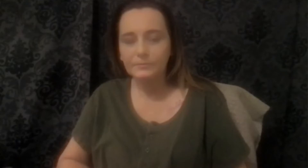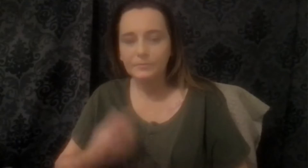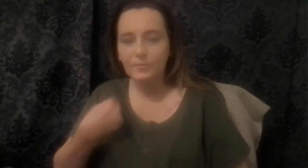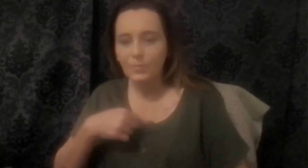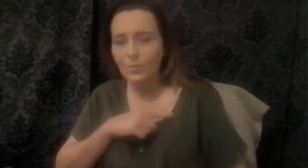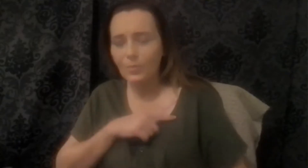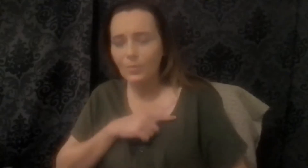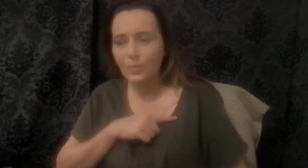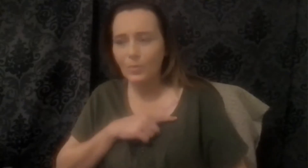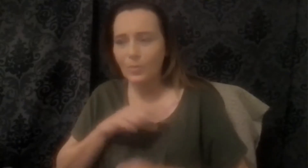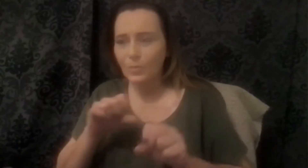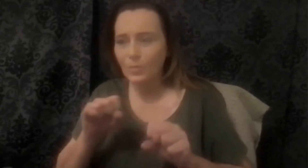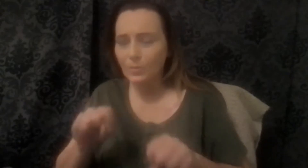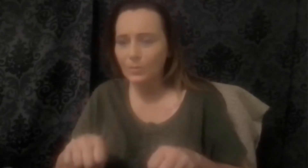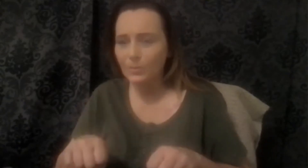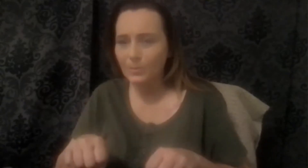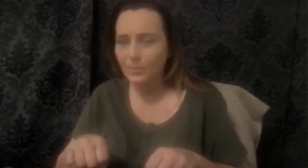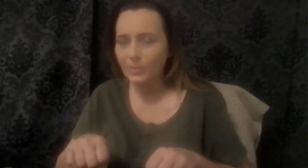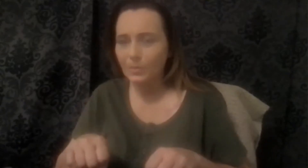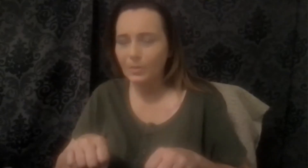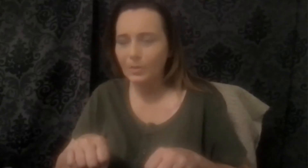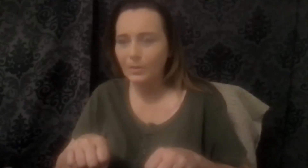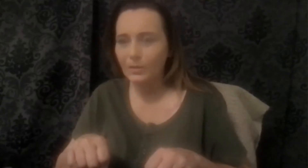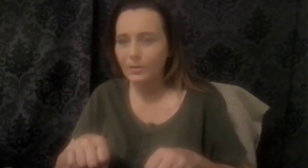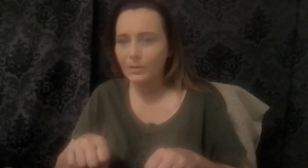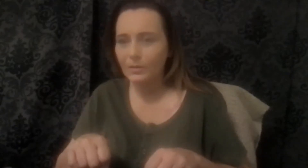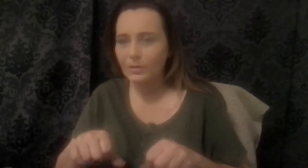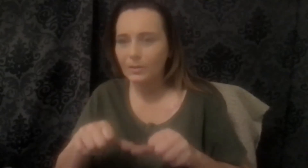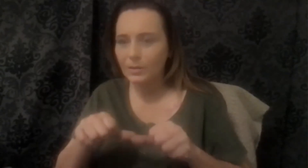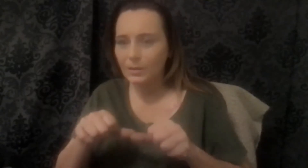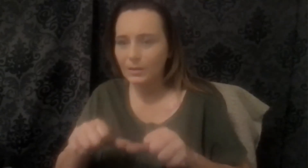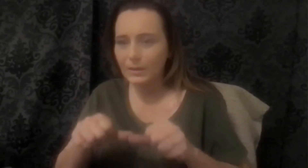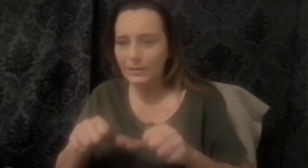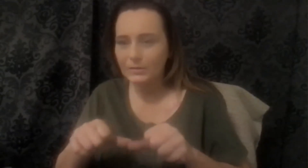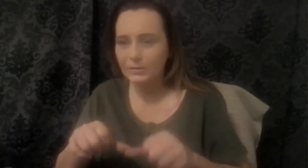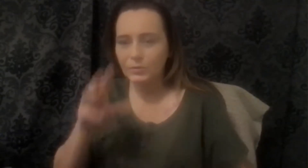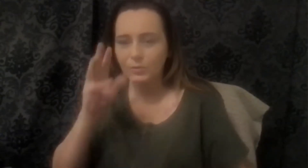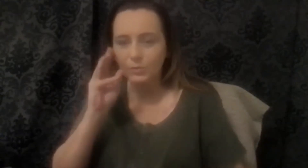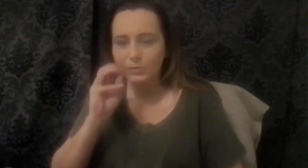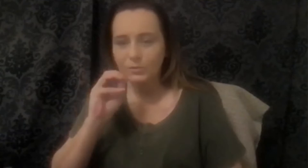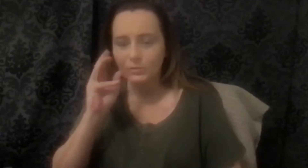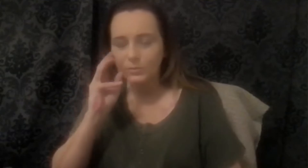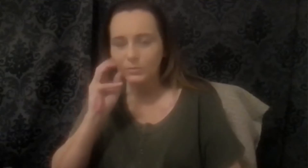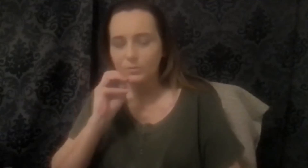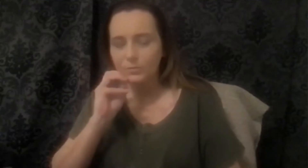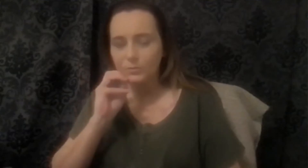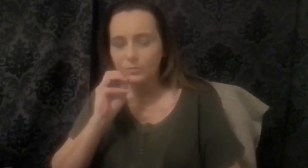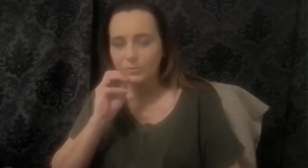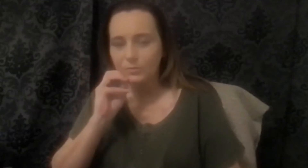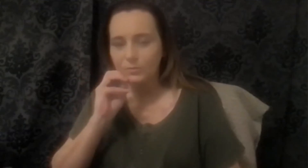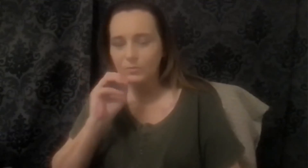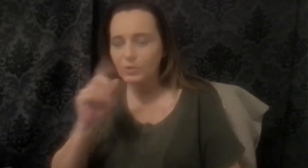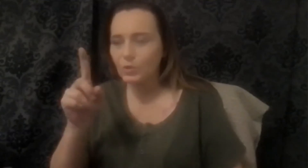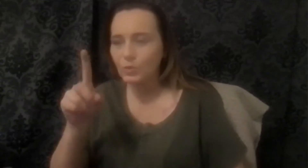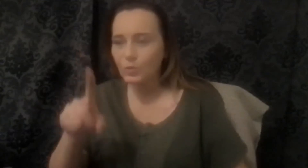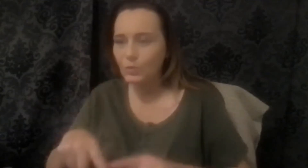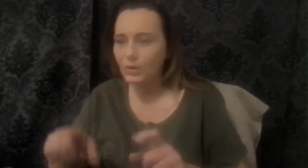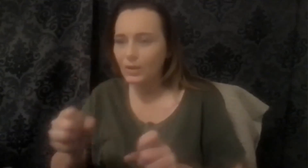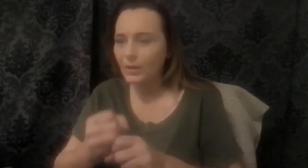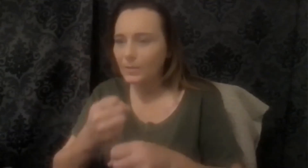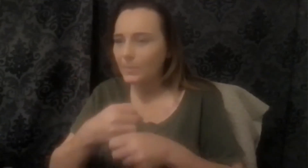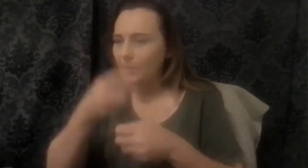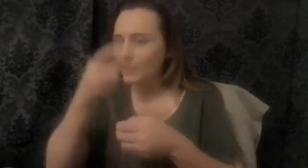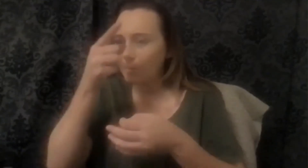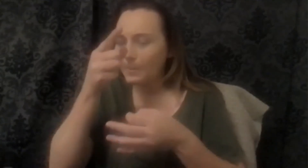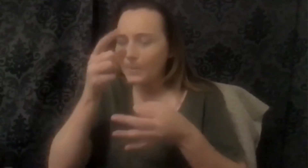you can change experience, and you can make decisions with